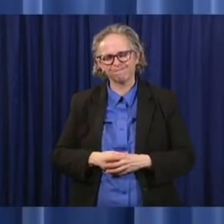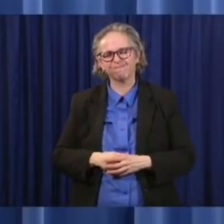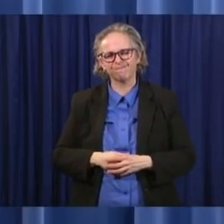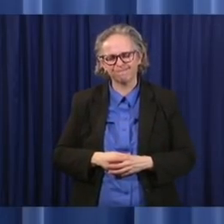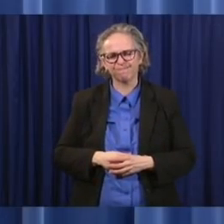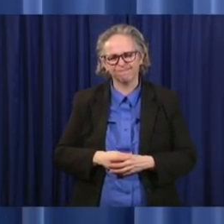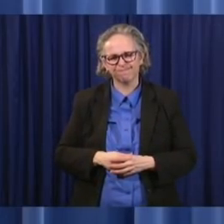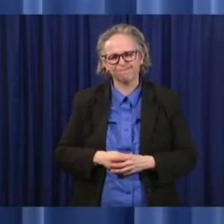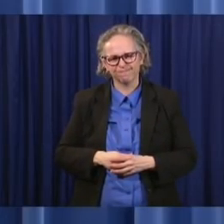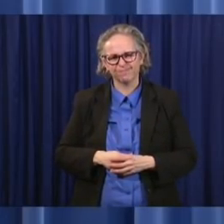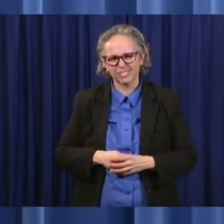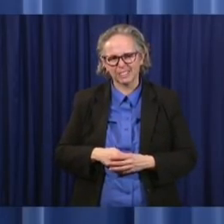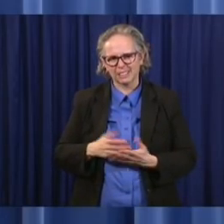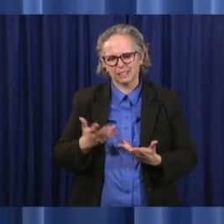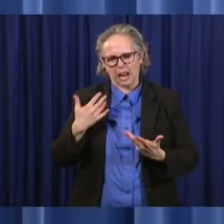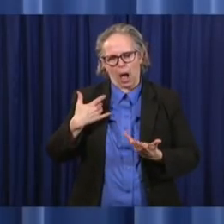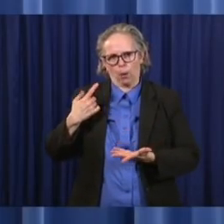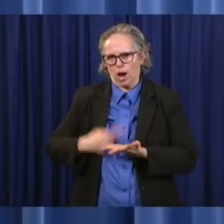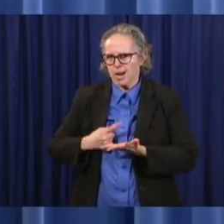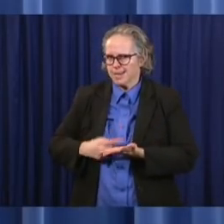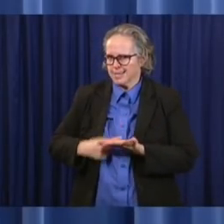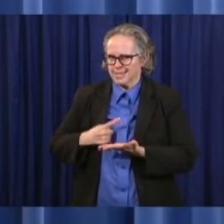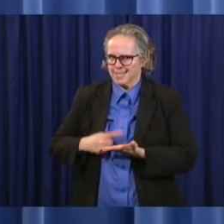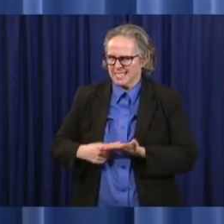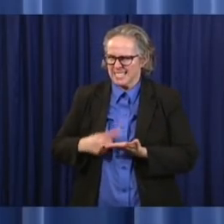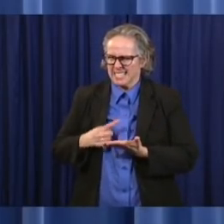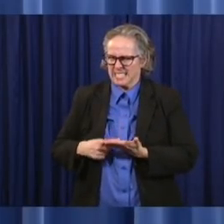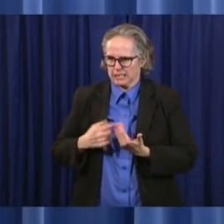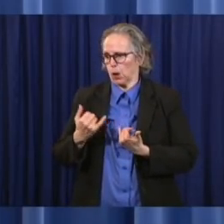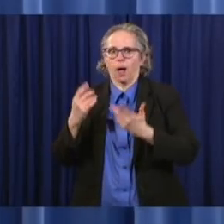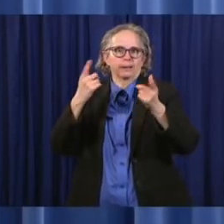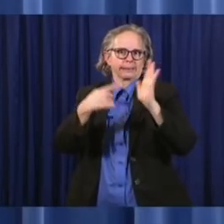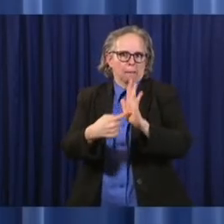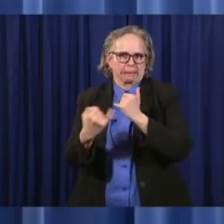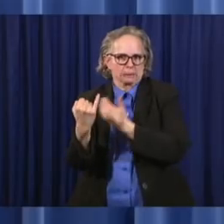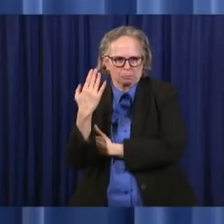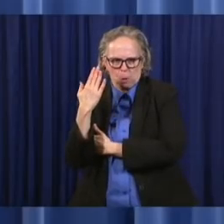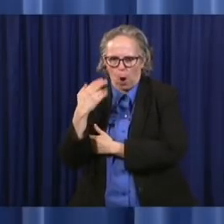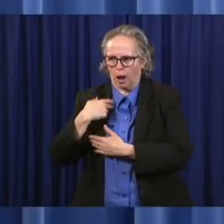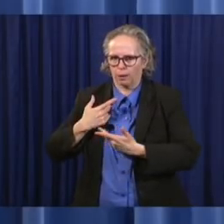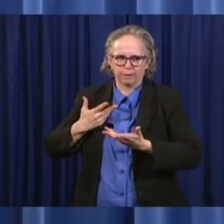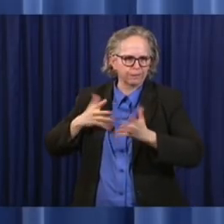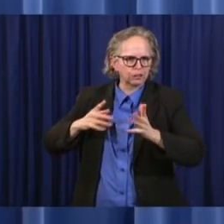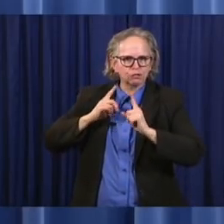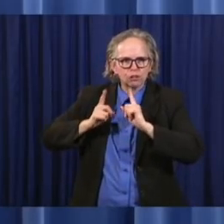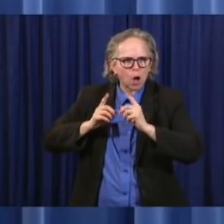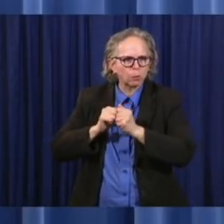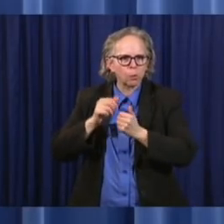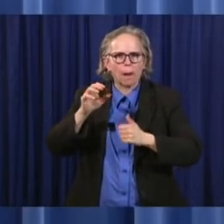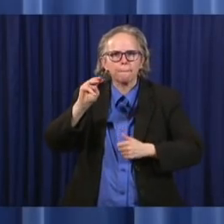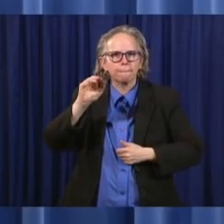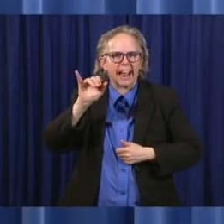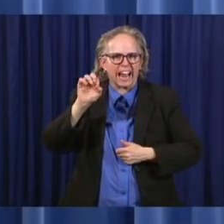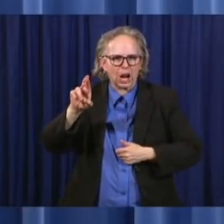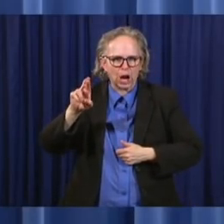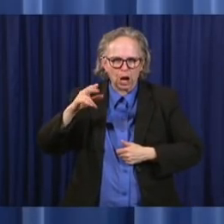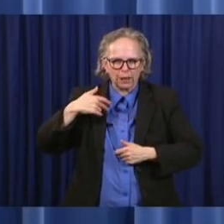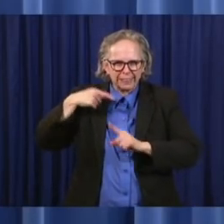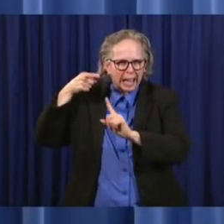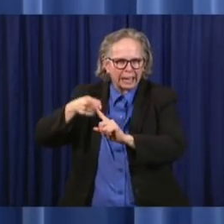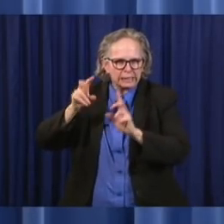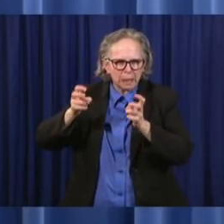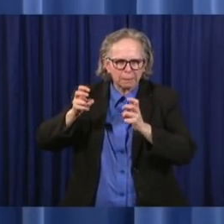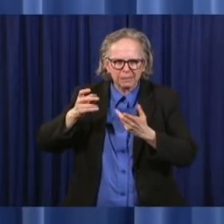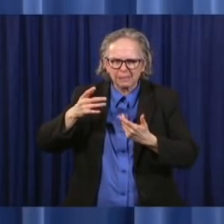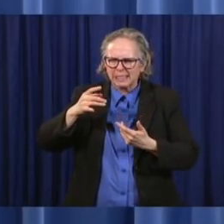we're having discussions about that this morning. I was talking to one of our mayors about that. And look, kids have to have things